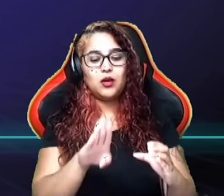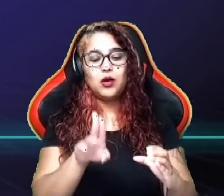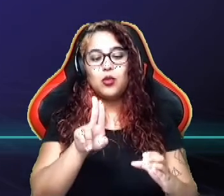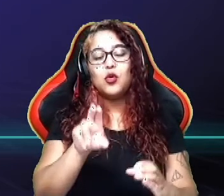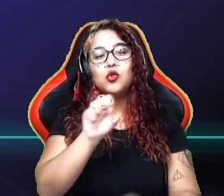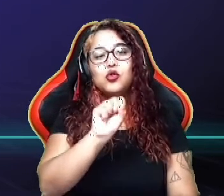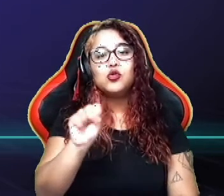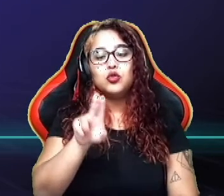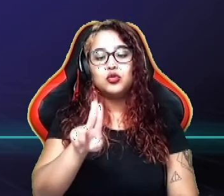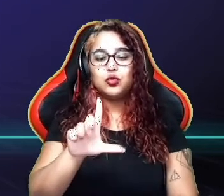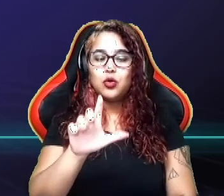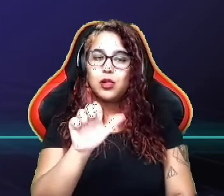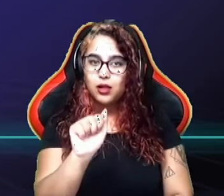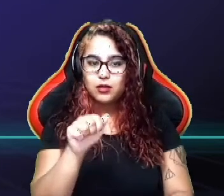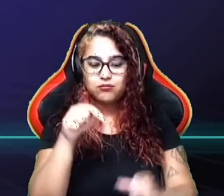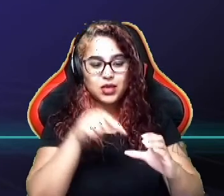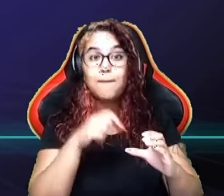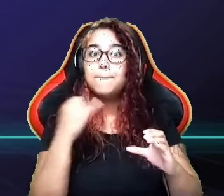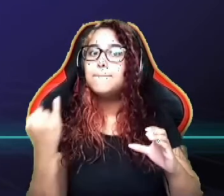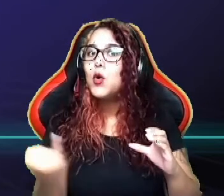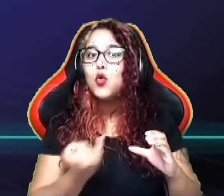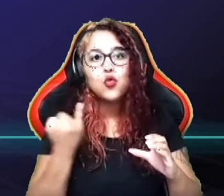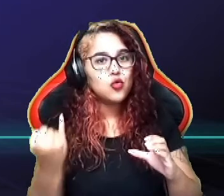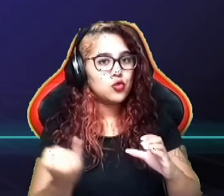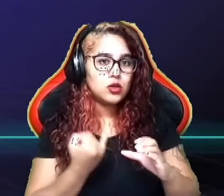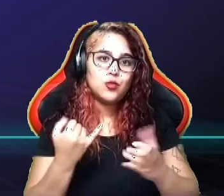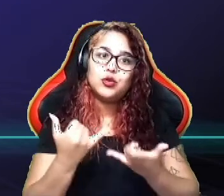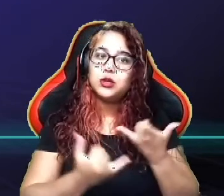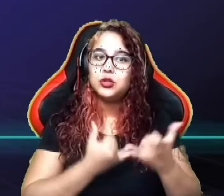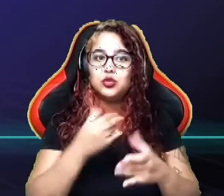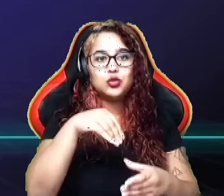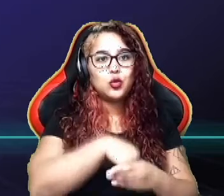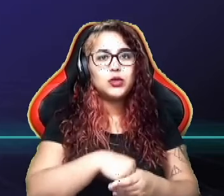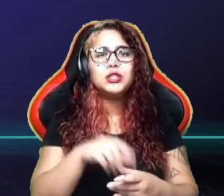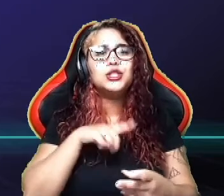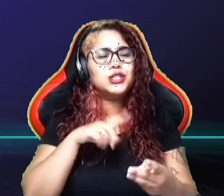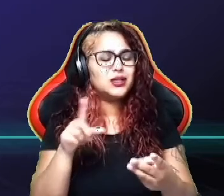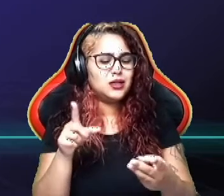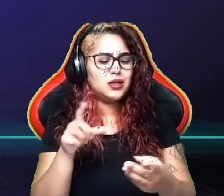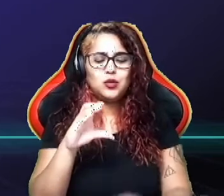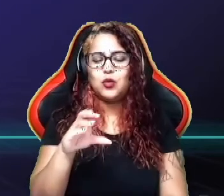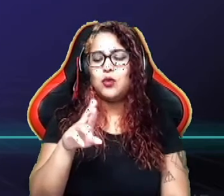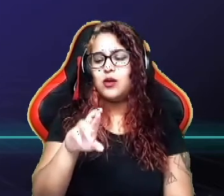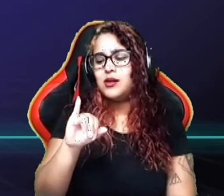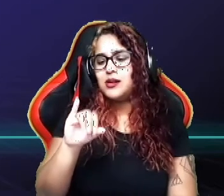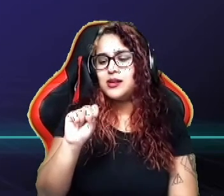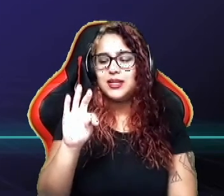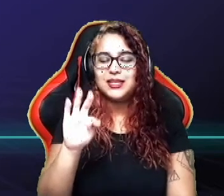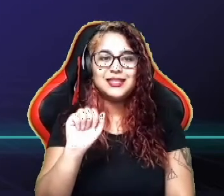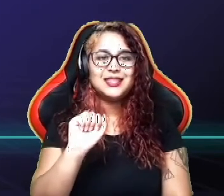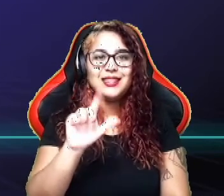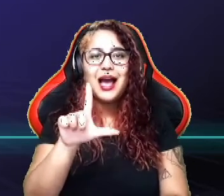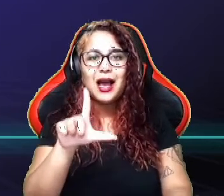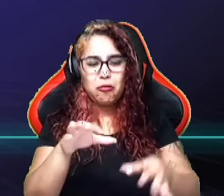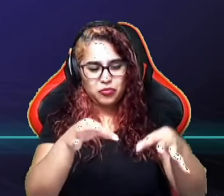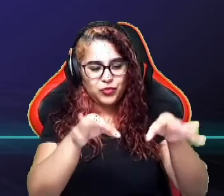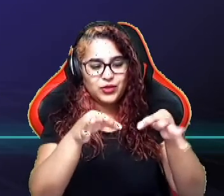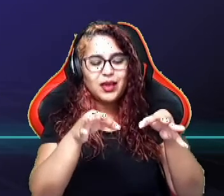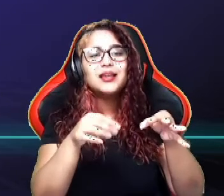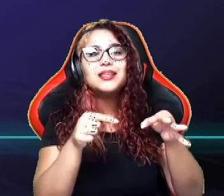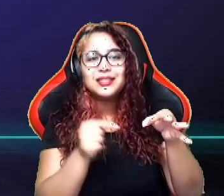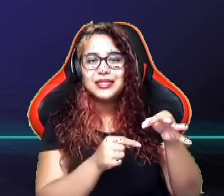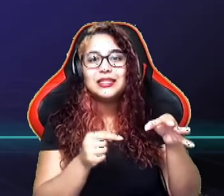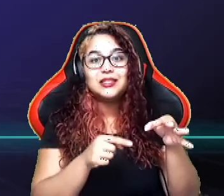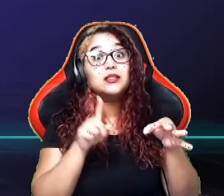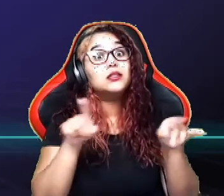a replica of a compass. It's vital. It's a crystal in